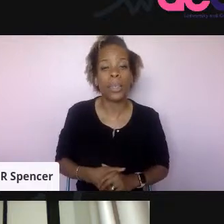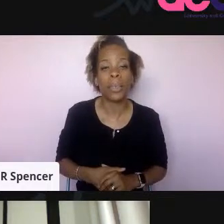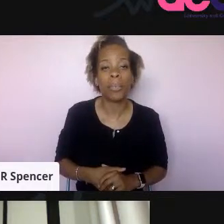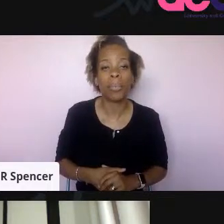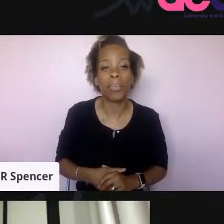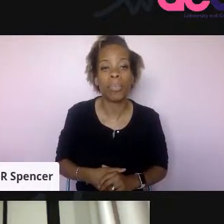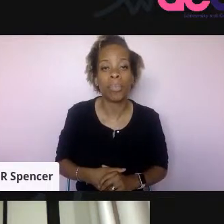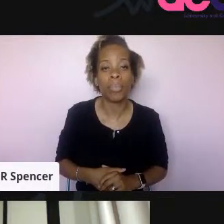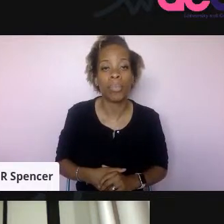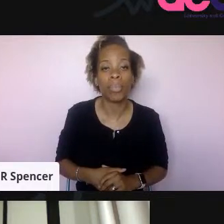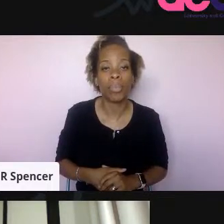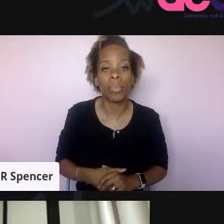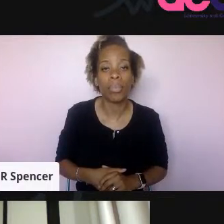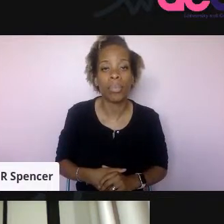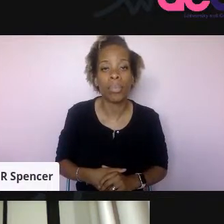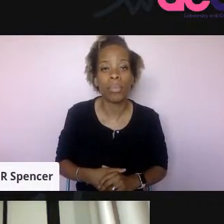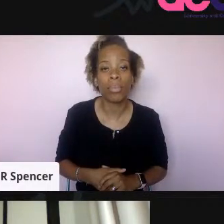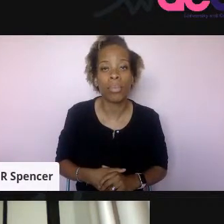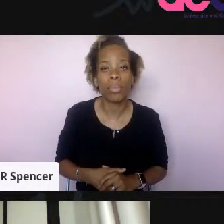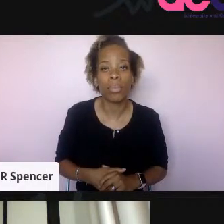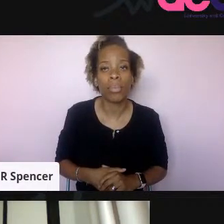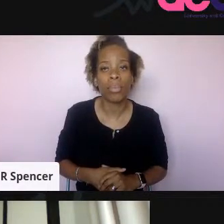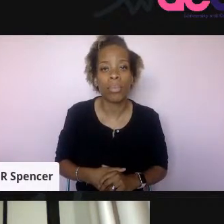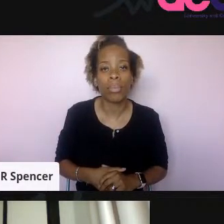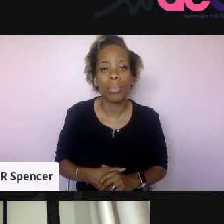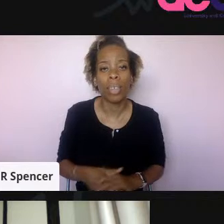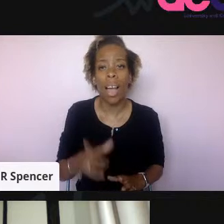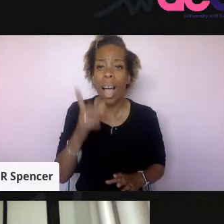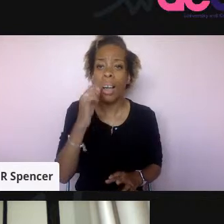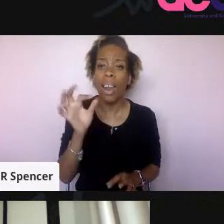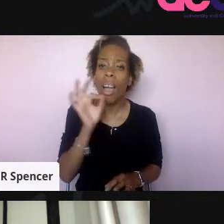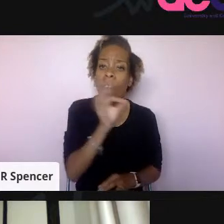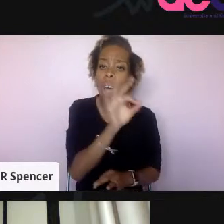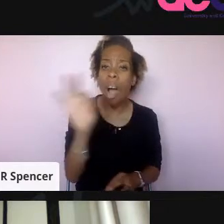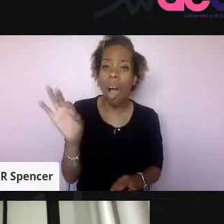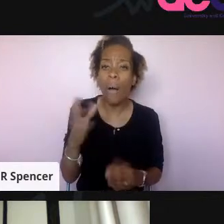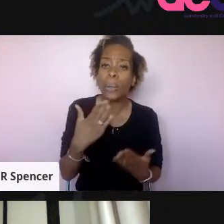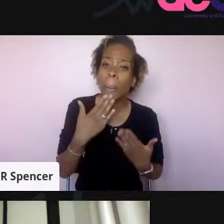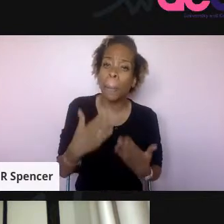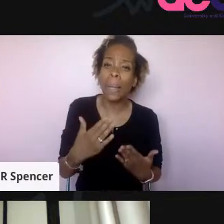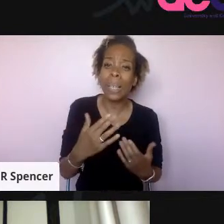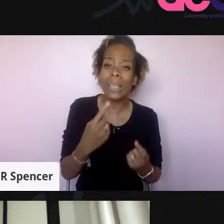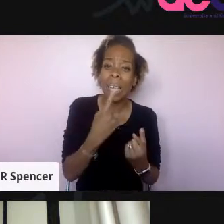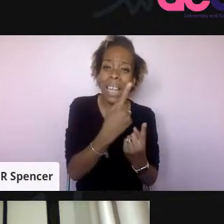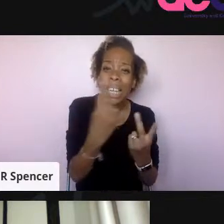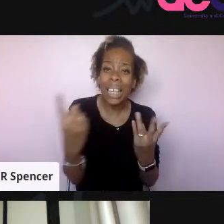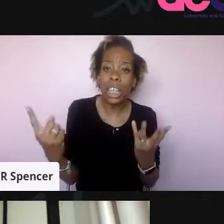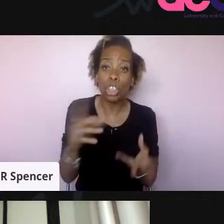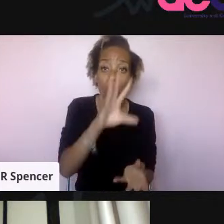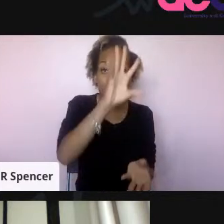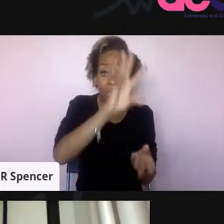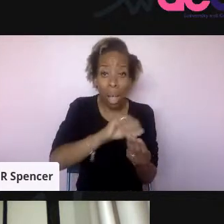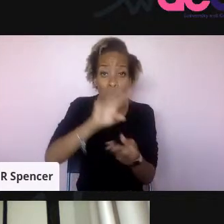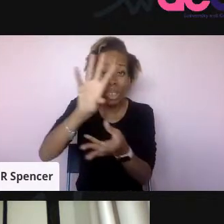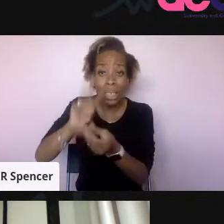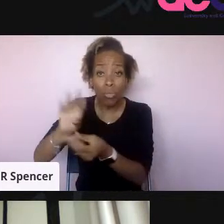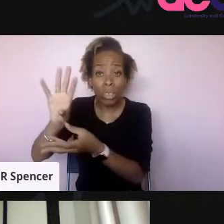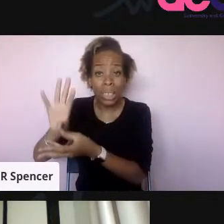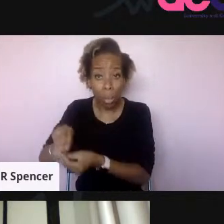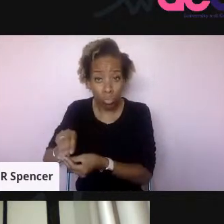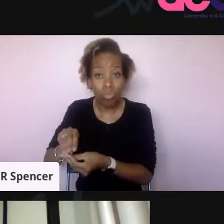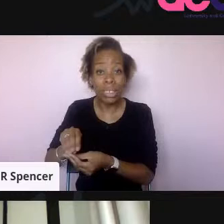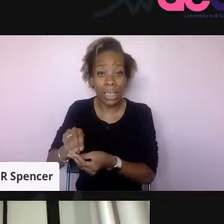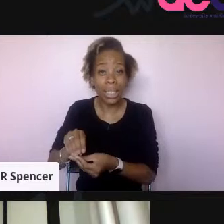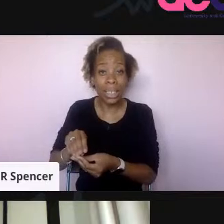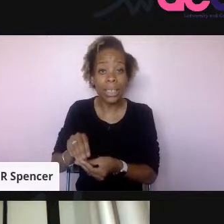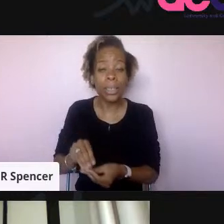ask each of the speakers to give us a sort of parting thought, and then we can round up.